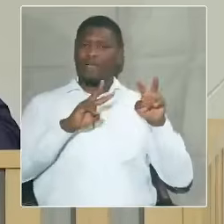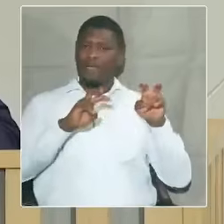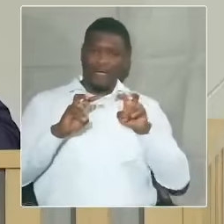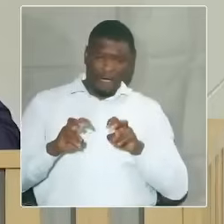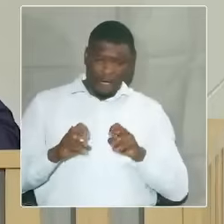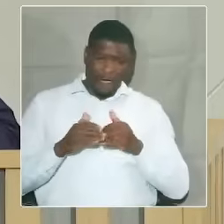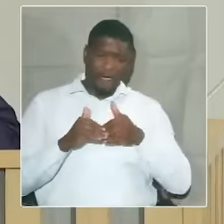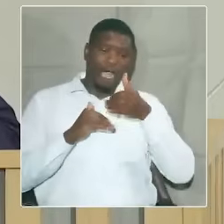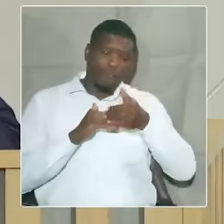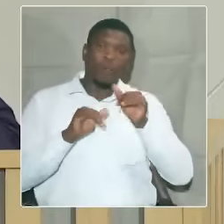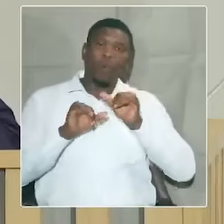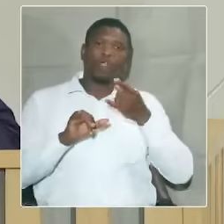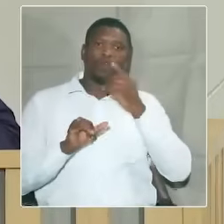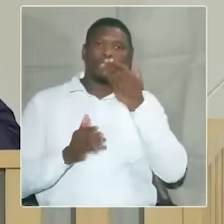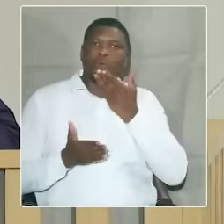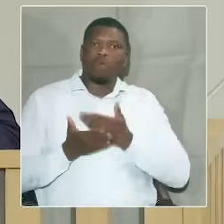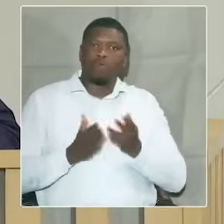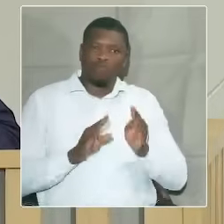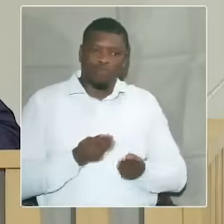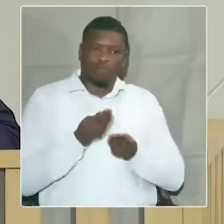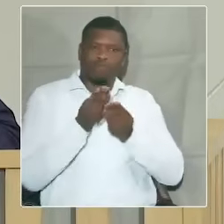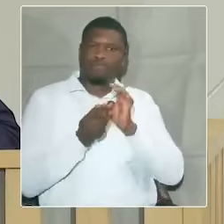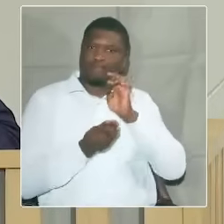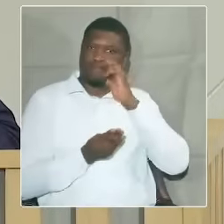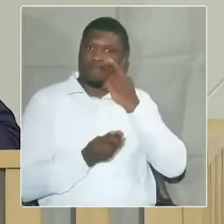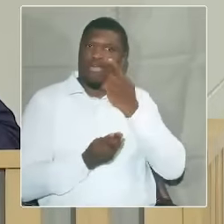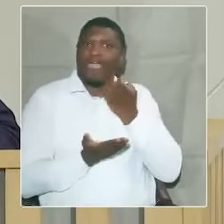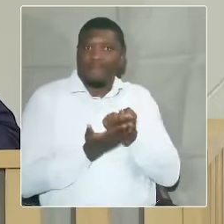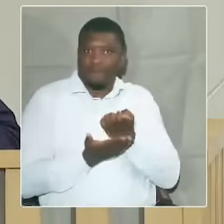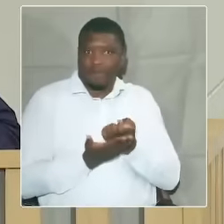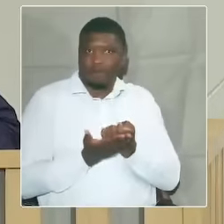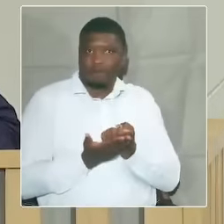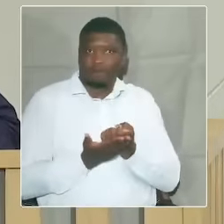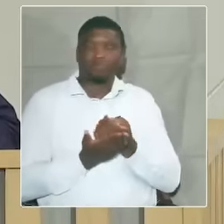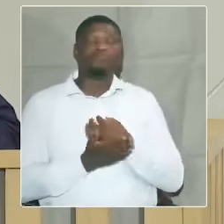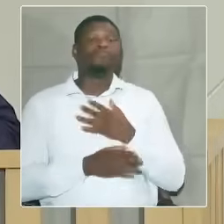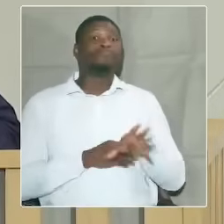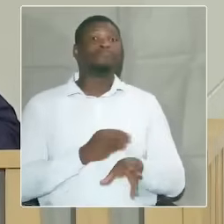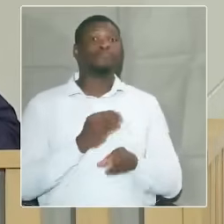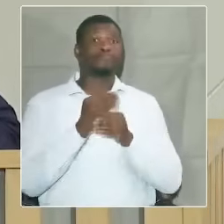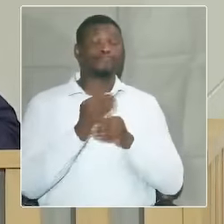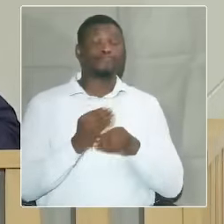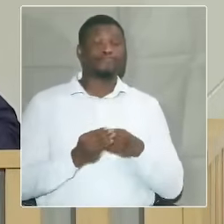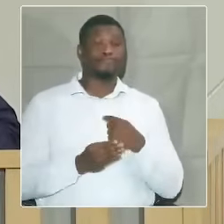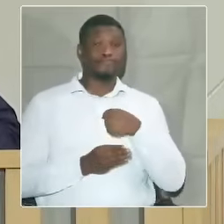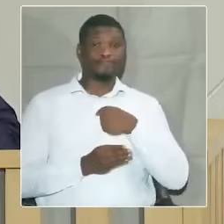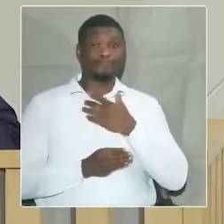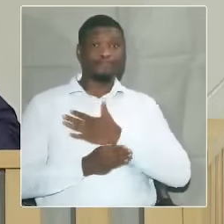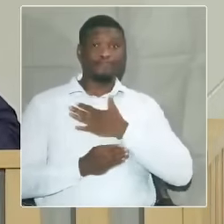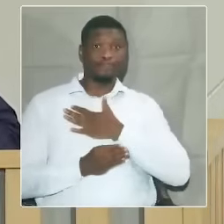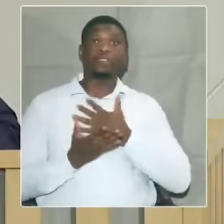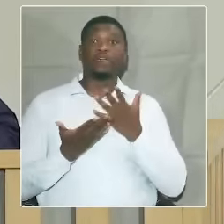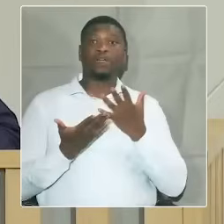if proven. It is my considered view that secondment of